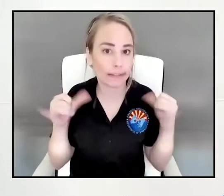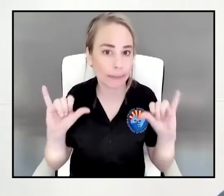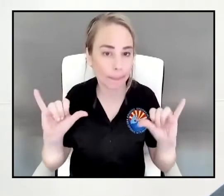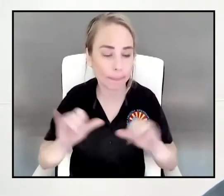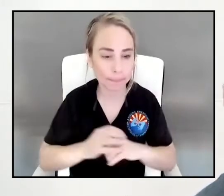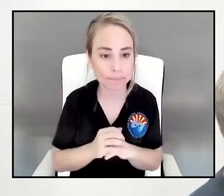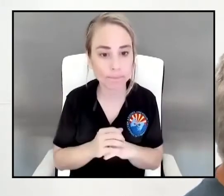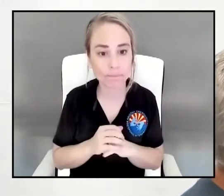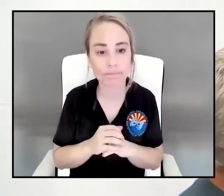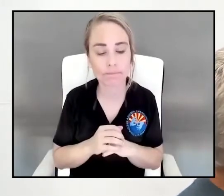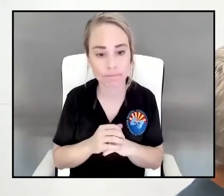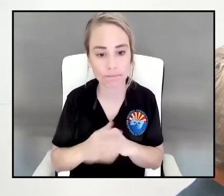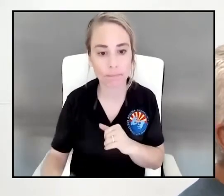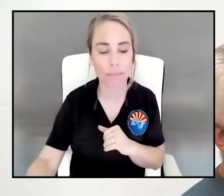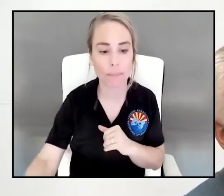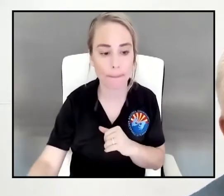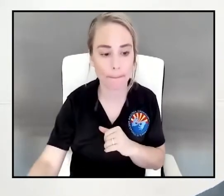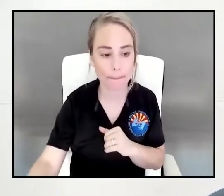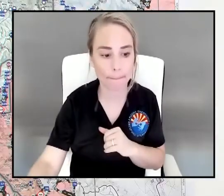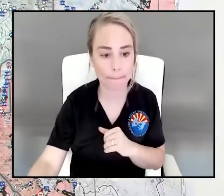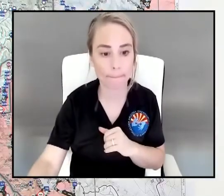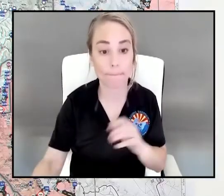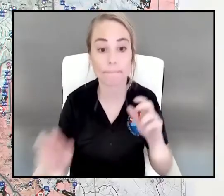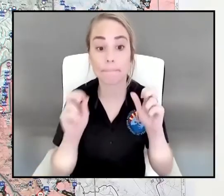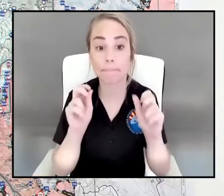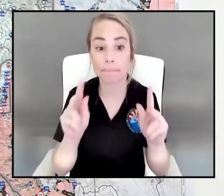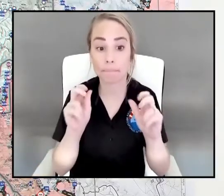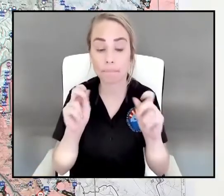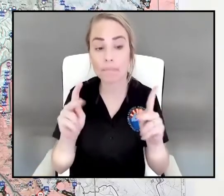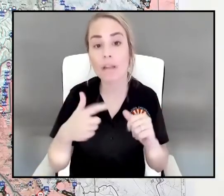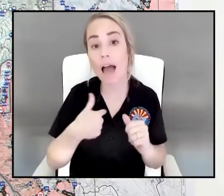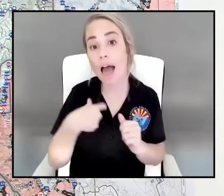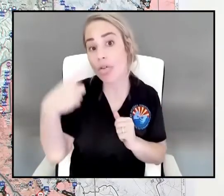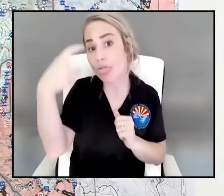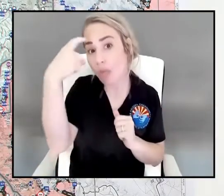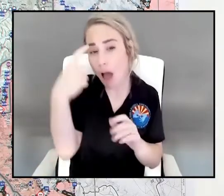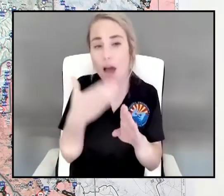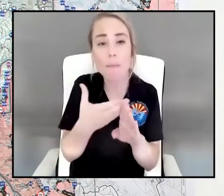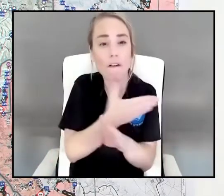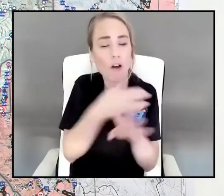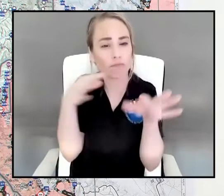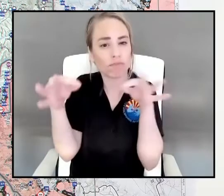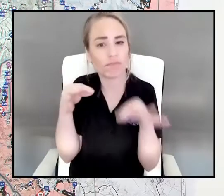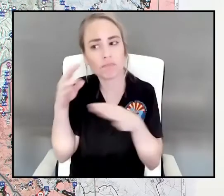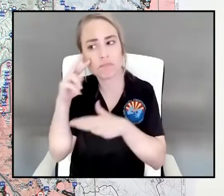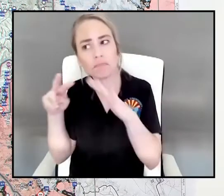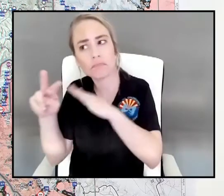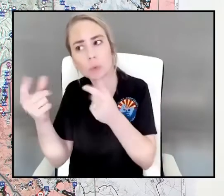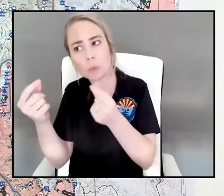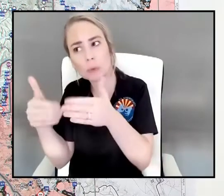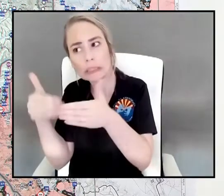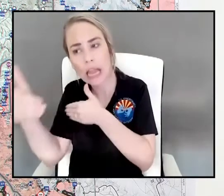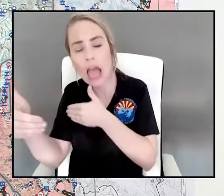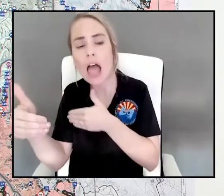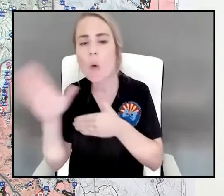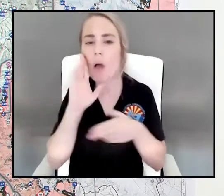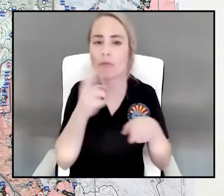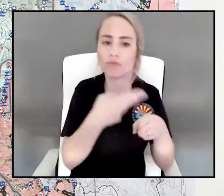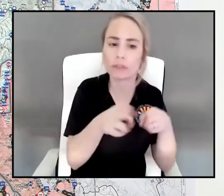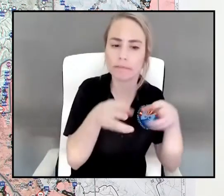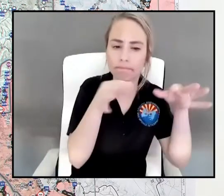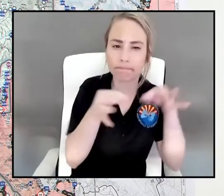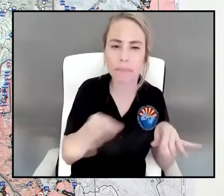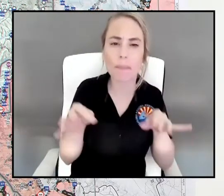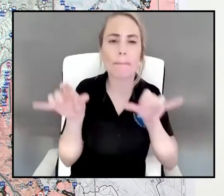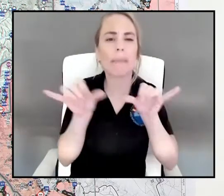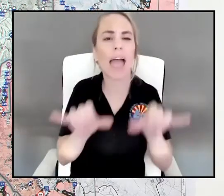slide, please. Okay, so I thought just before I go into the outlook, let's just talk real briefly about what some basic patterns that bring